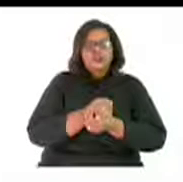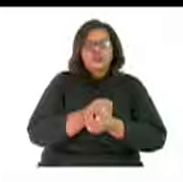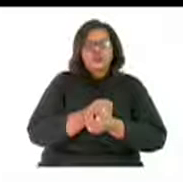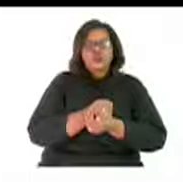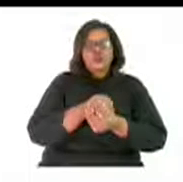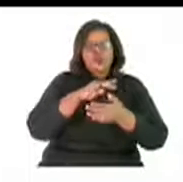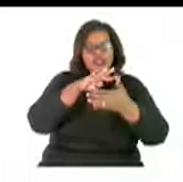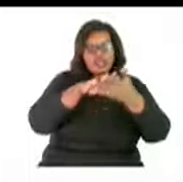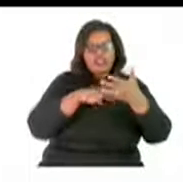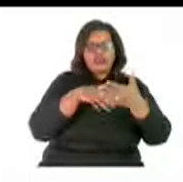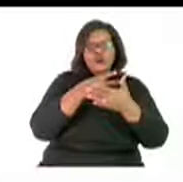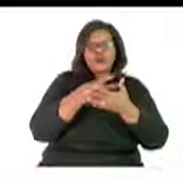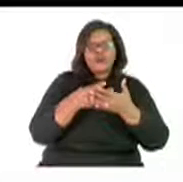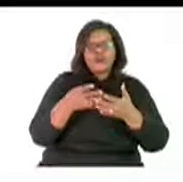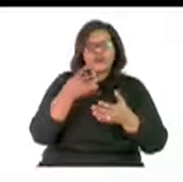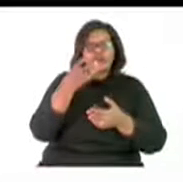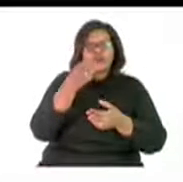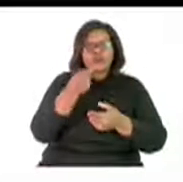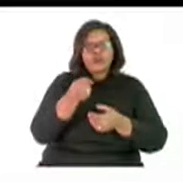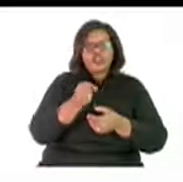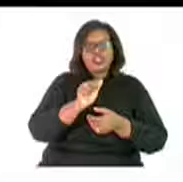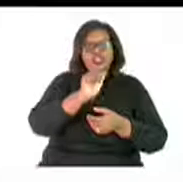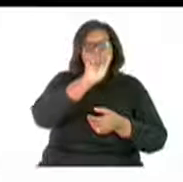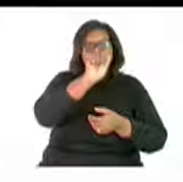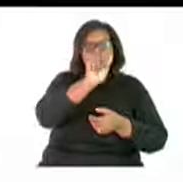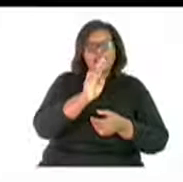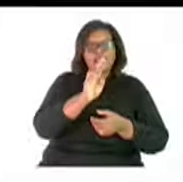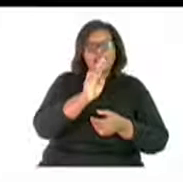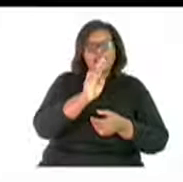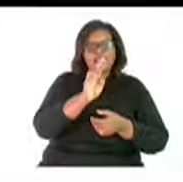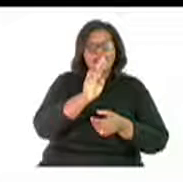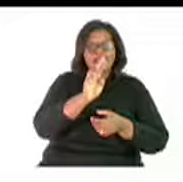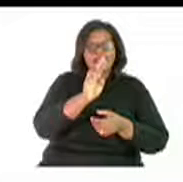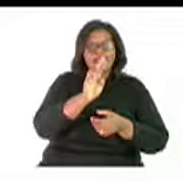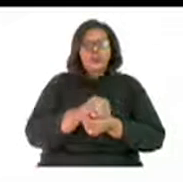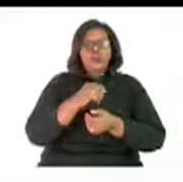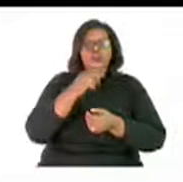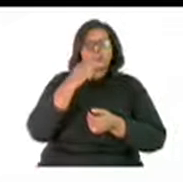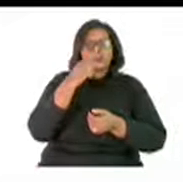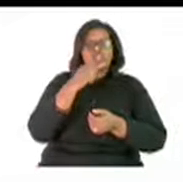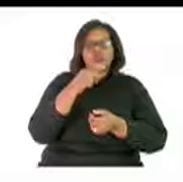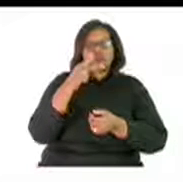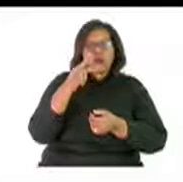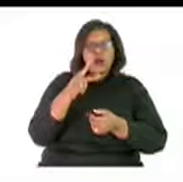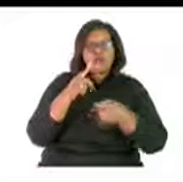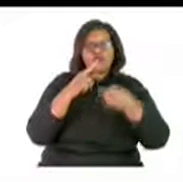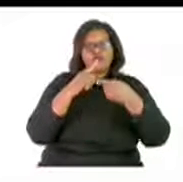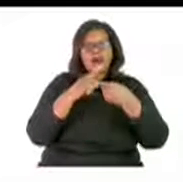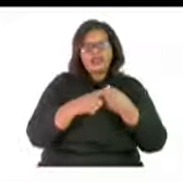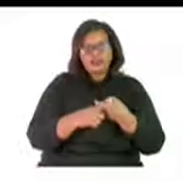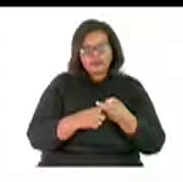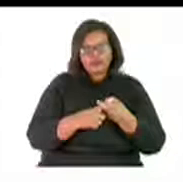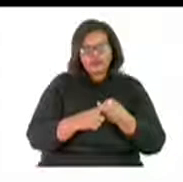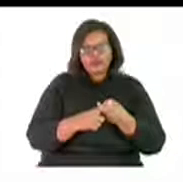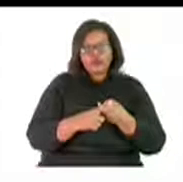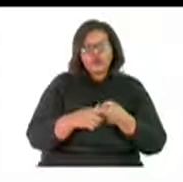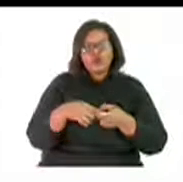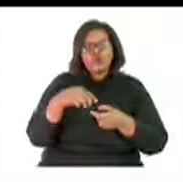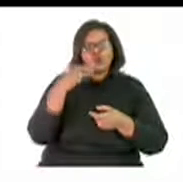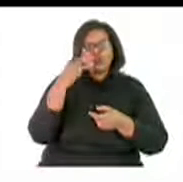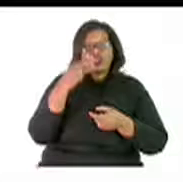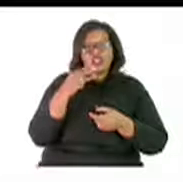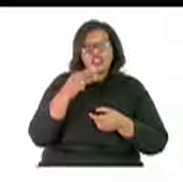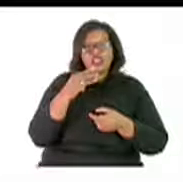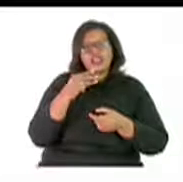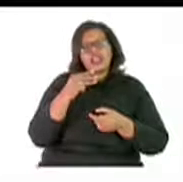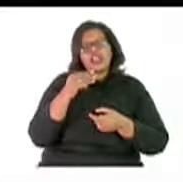is A, which is answering the first A, which is for 3 and